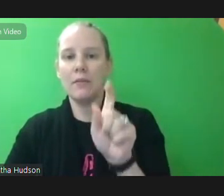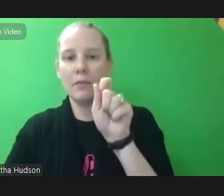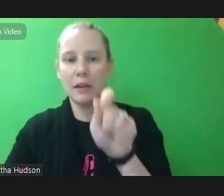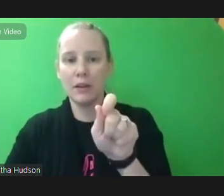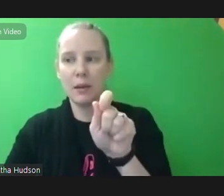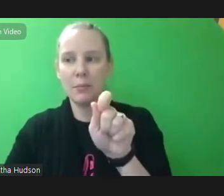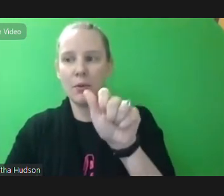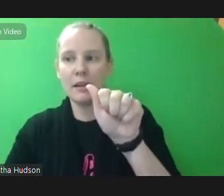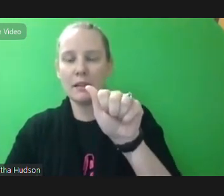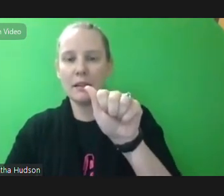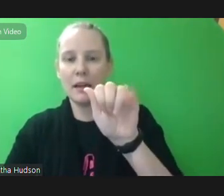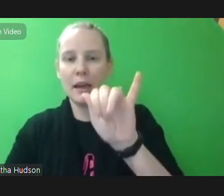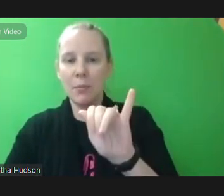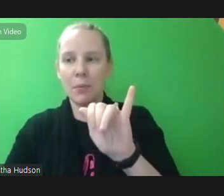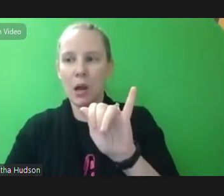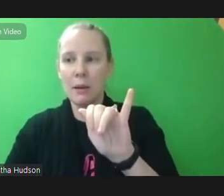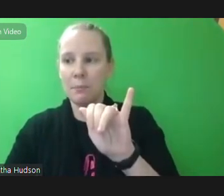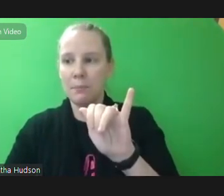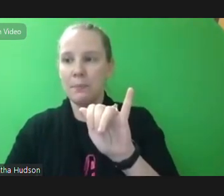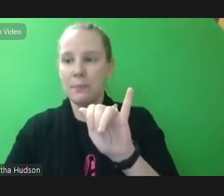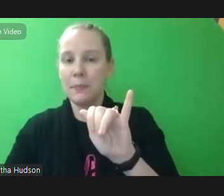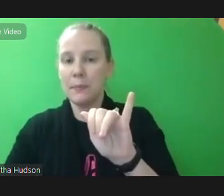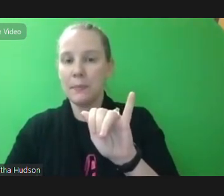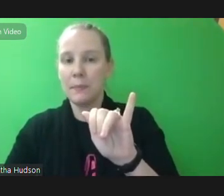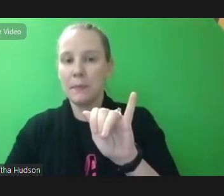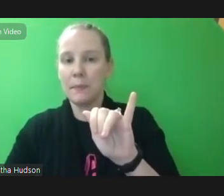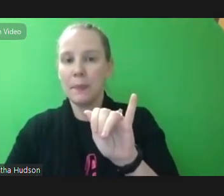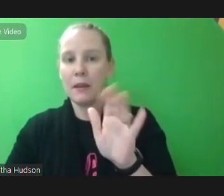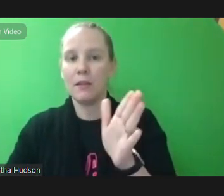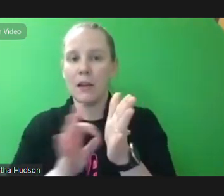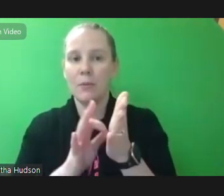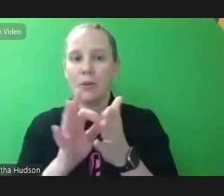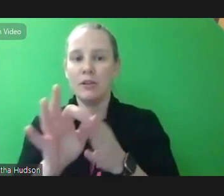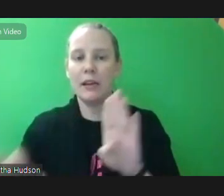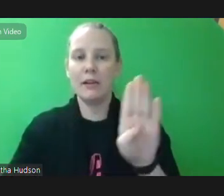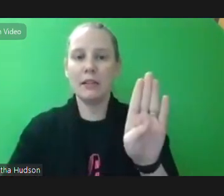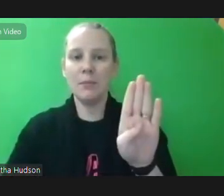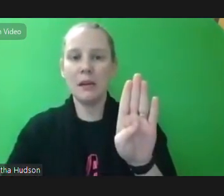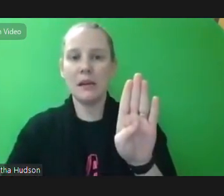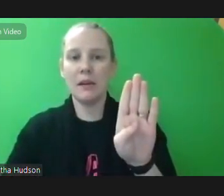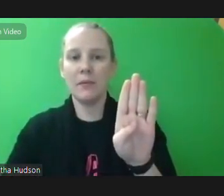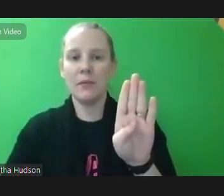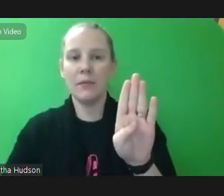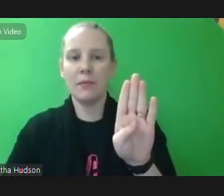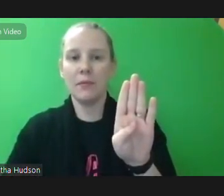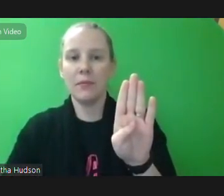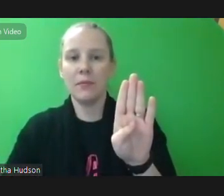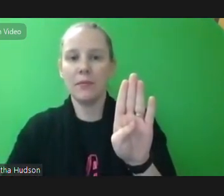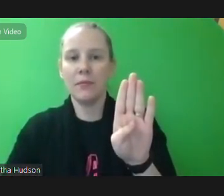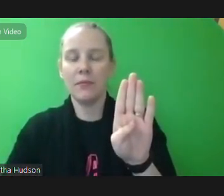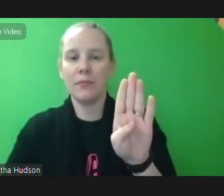1. Here's my point, A prime. Now I'm going to count to B.